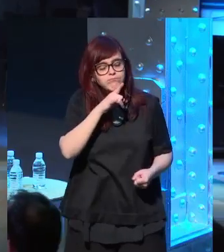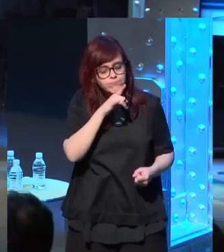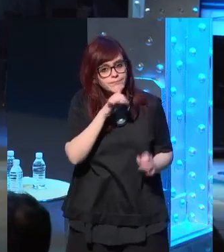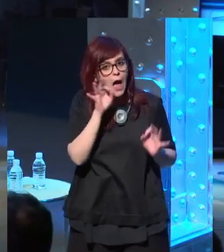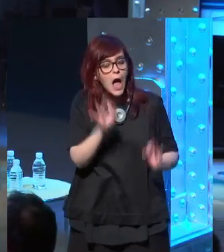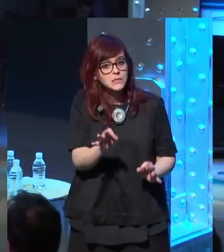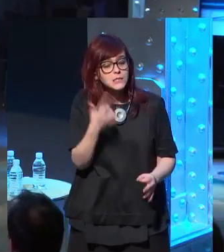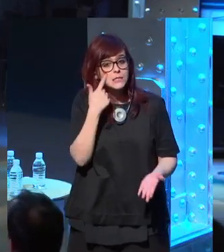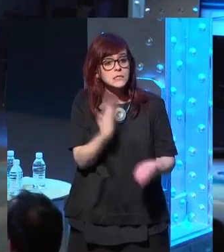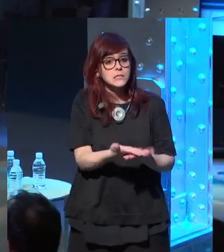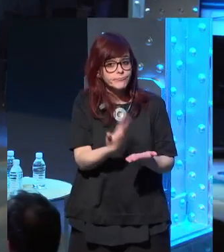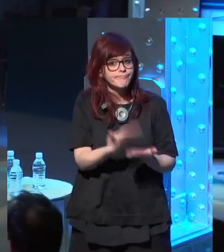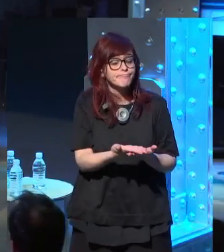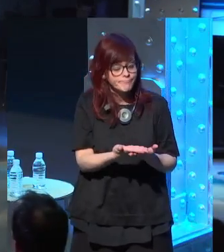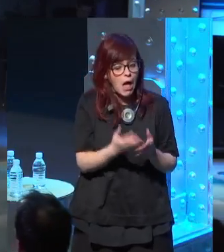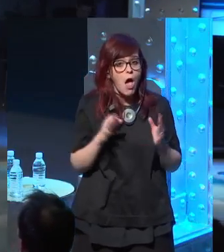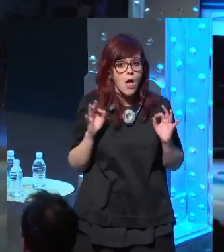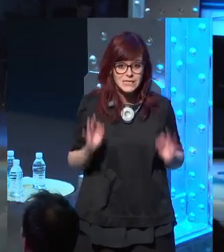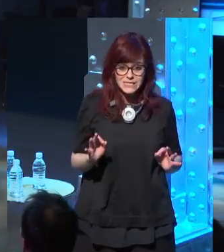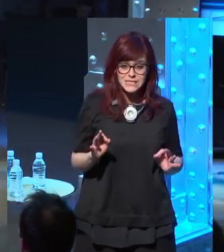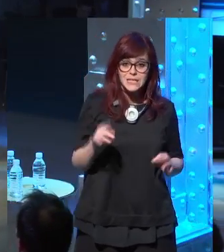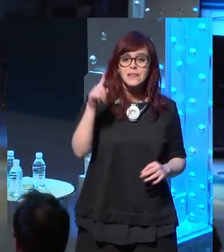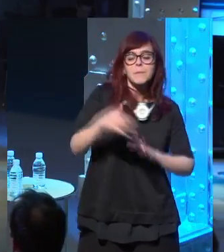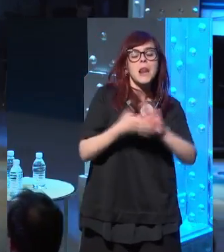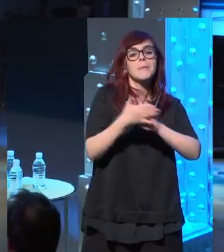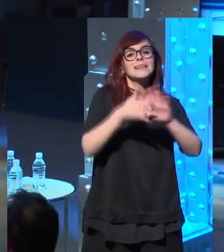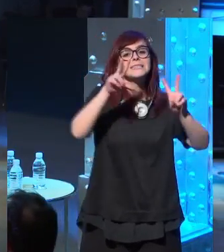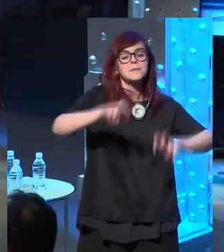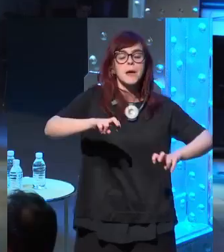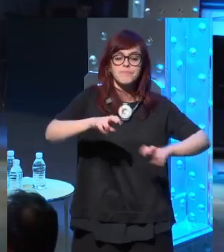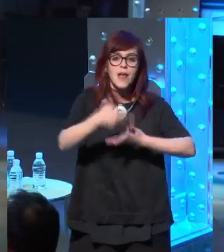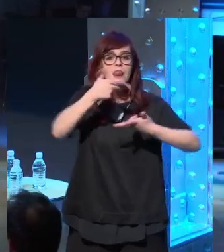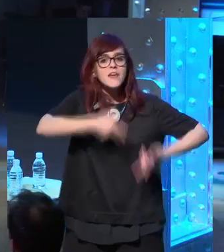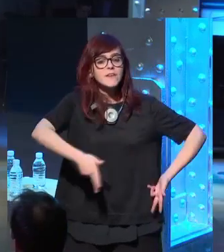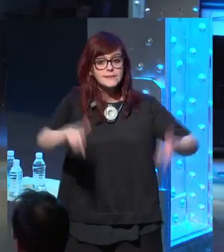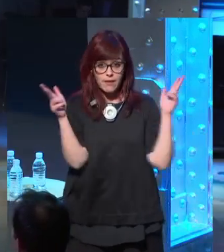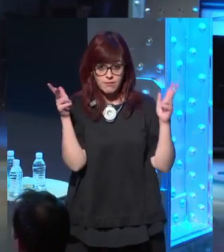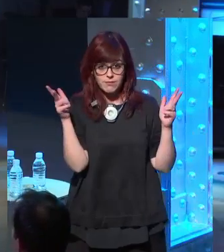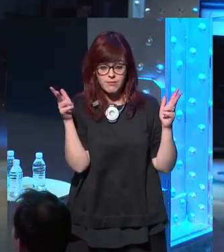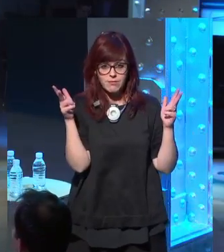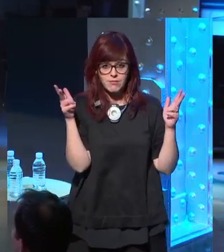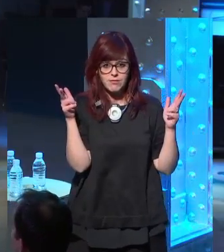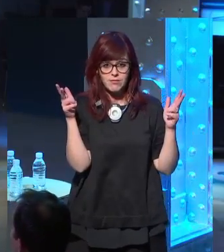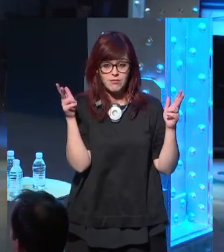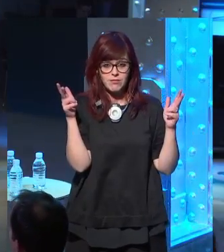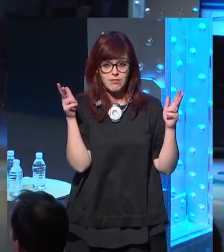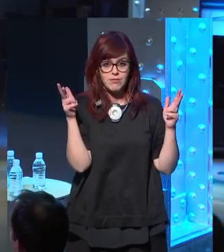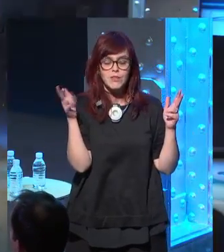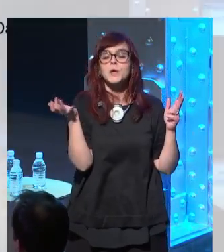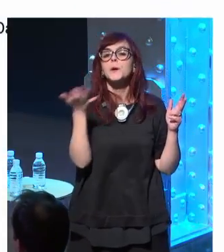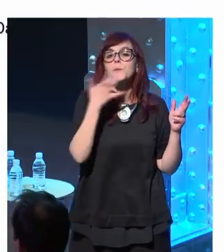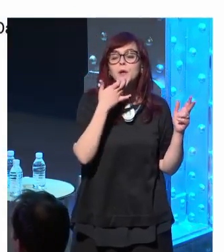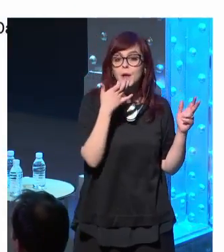bit about freedom. We can see being the captain of your ship, of your own ship, being sort